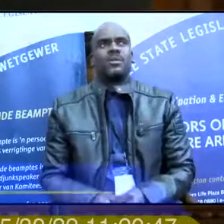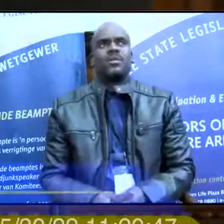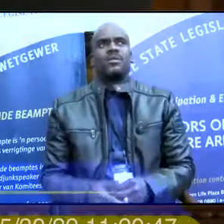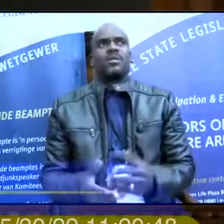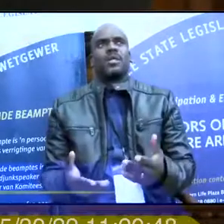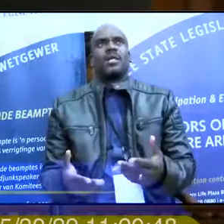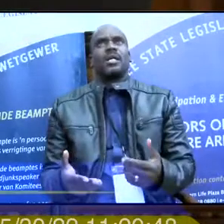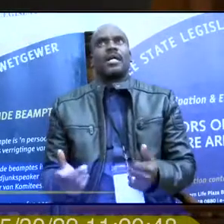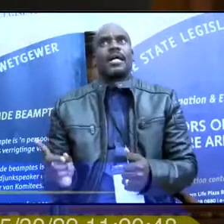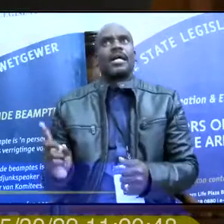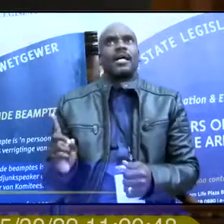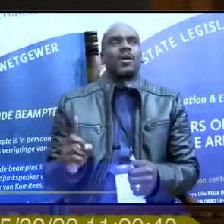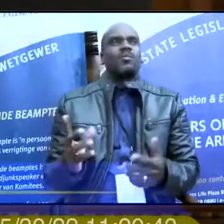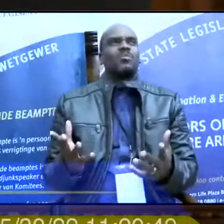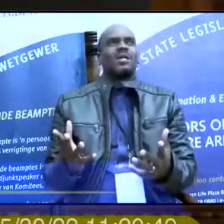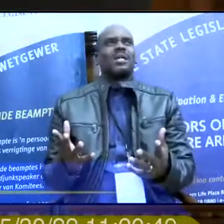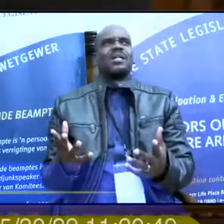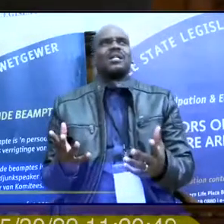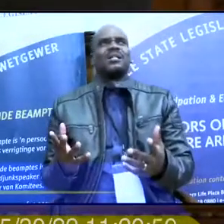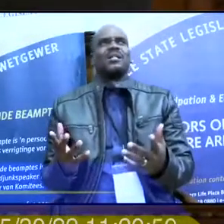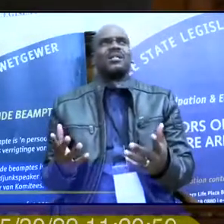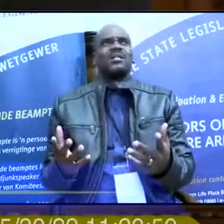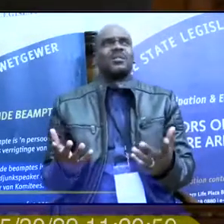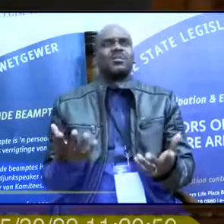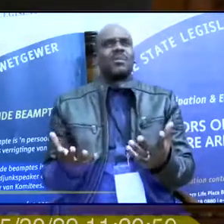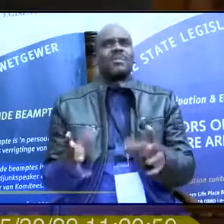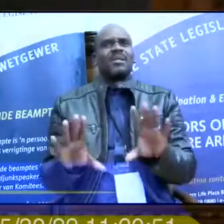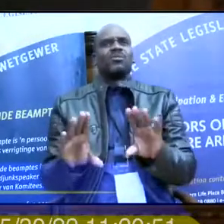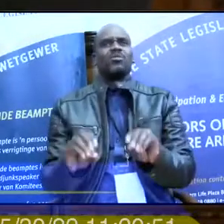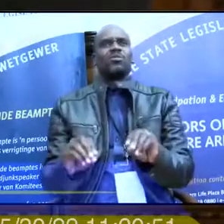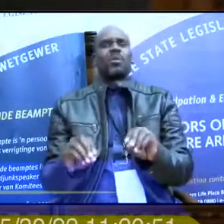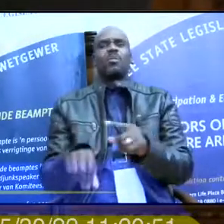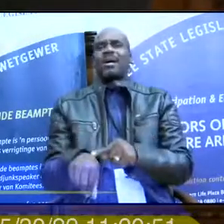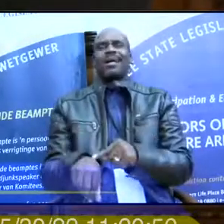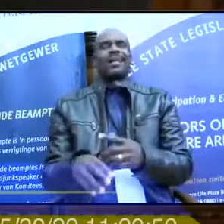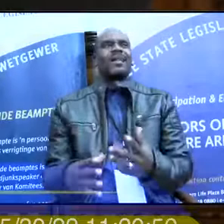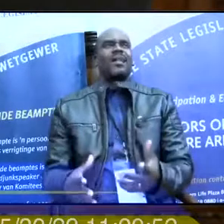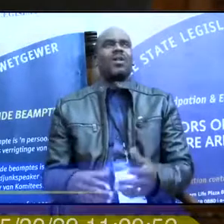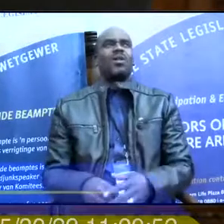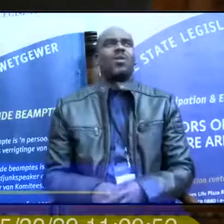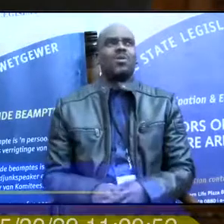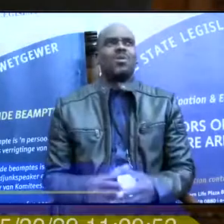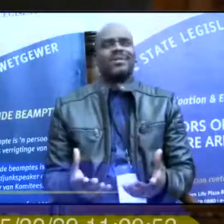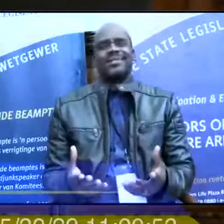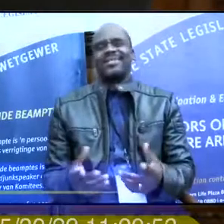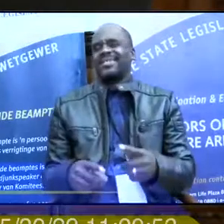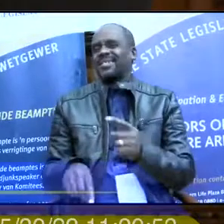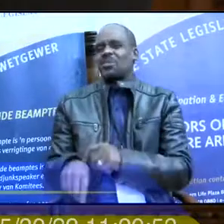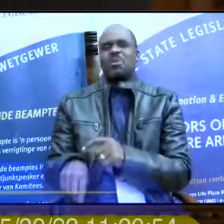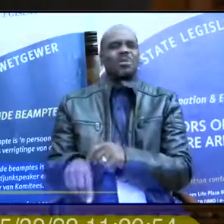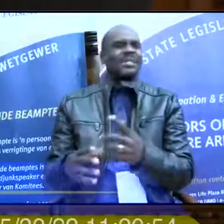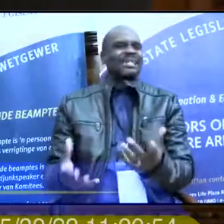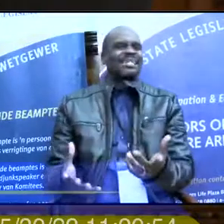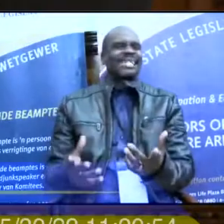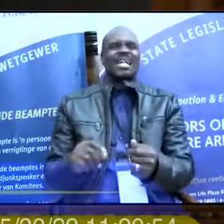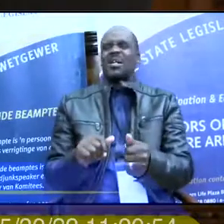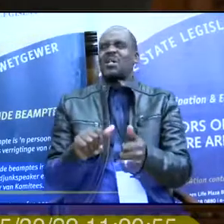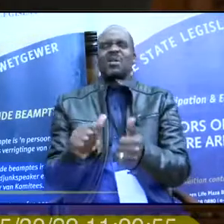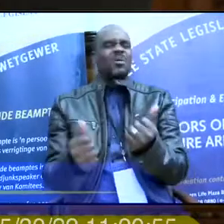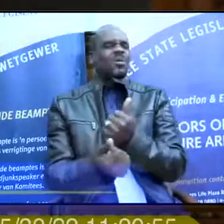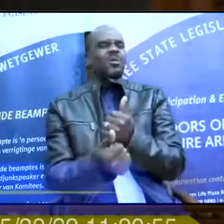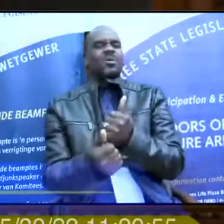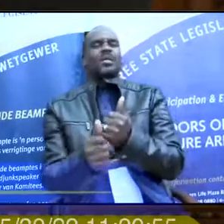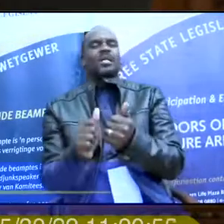support sometimes stock other times equipment and and some other type of programs and